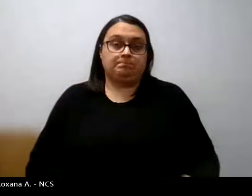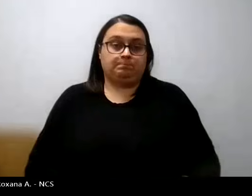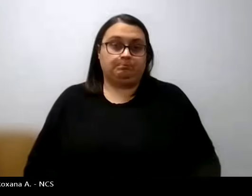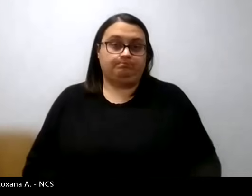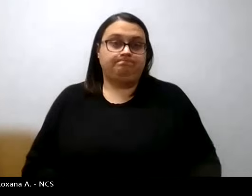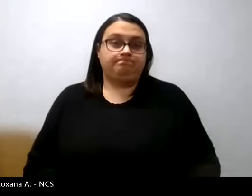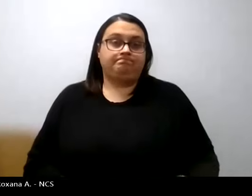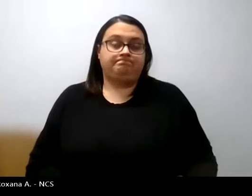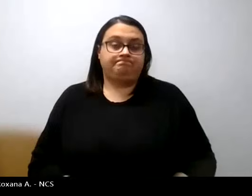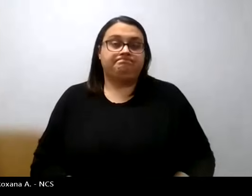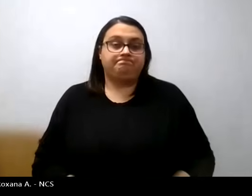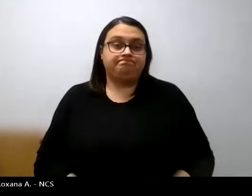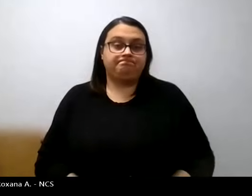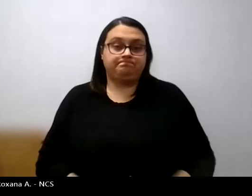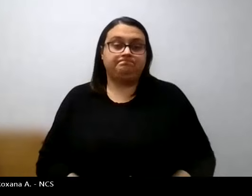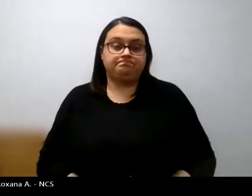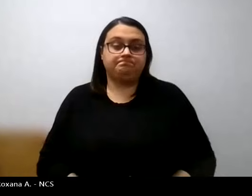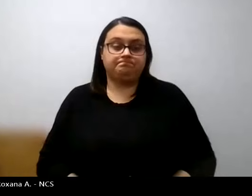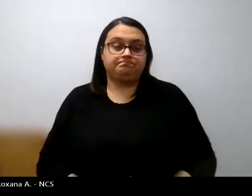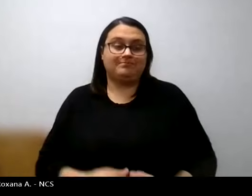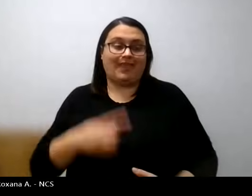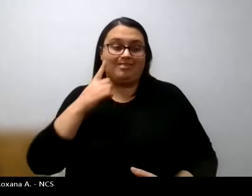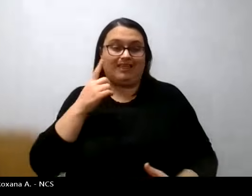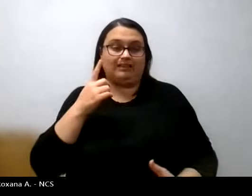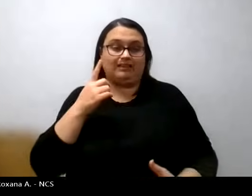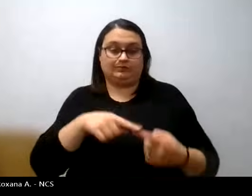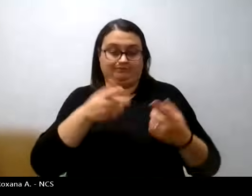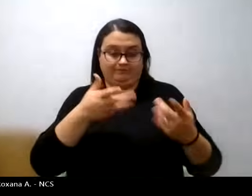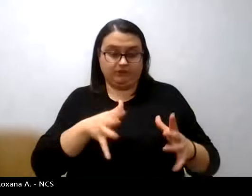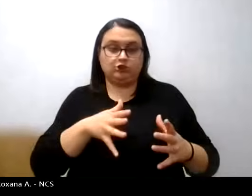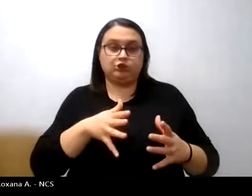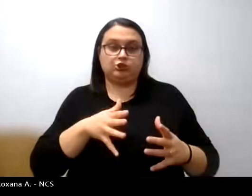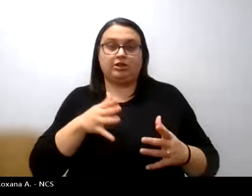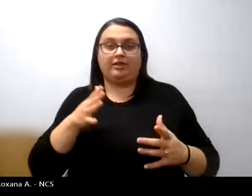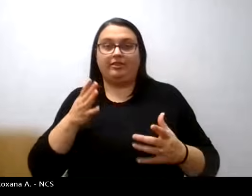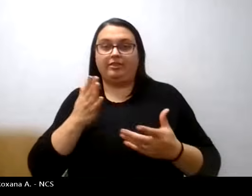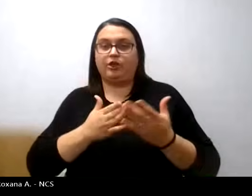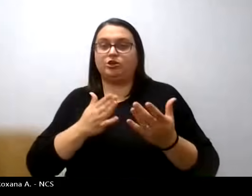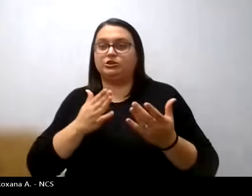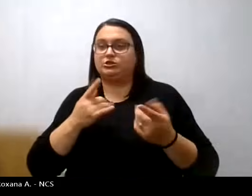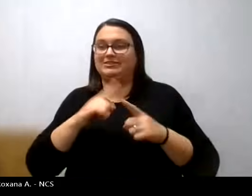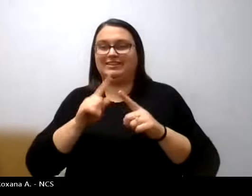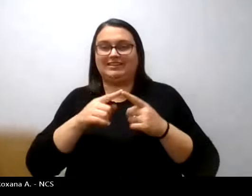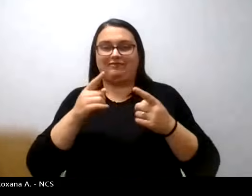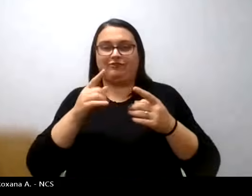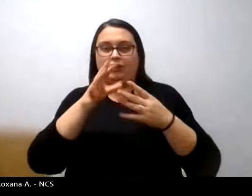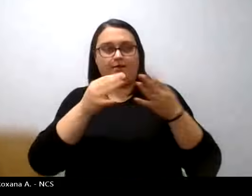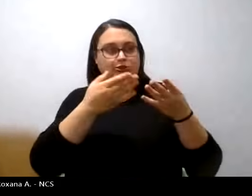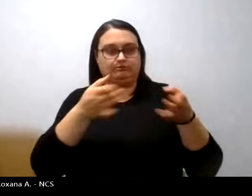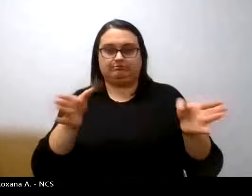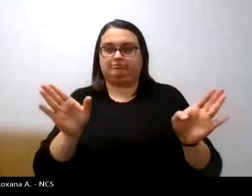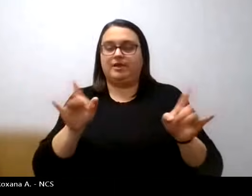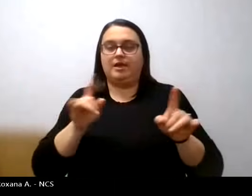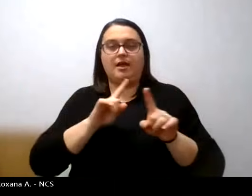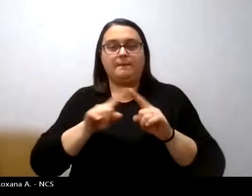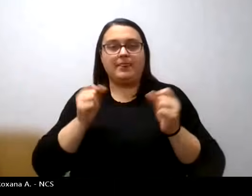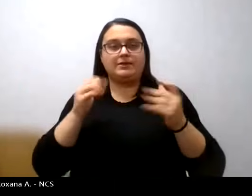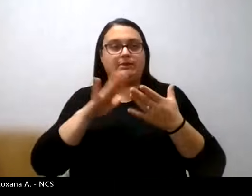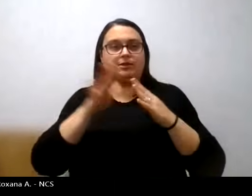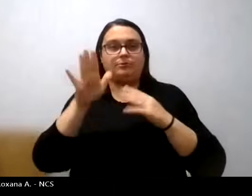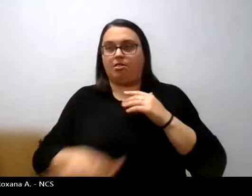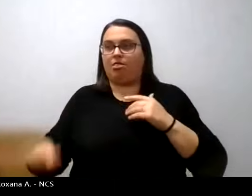Yeah, I mean, I think coming out of this, there's always a spectrum of options. There are certainly many communities across the